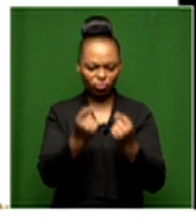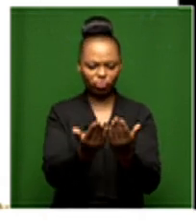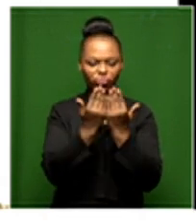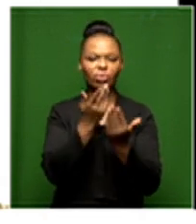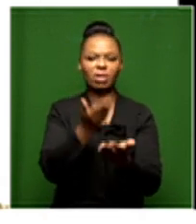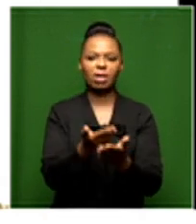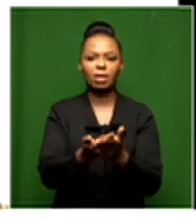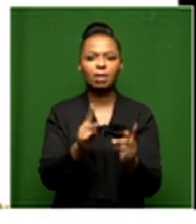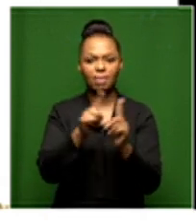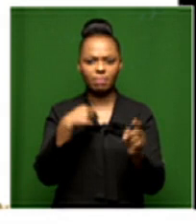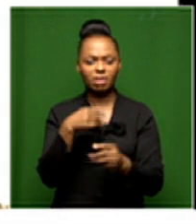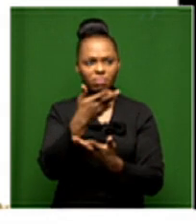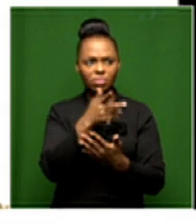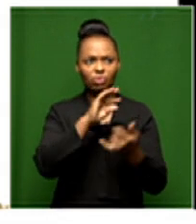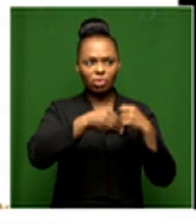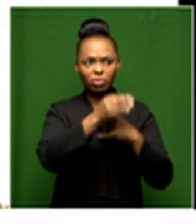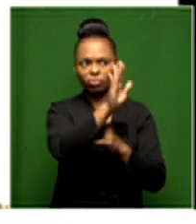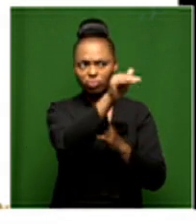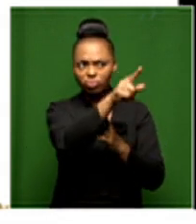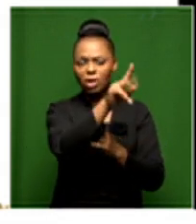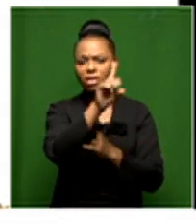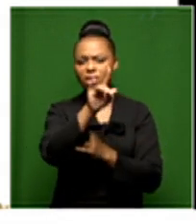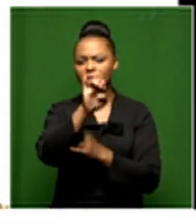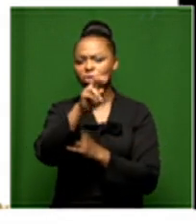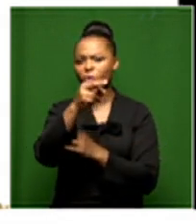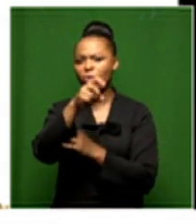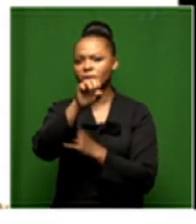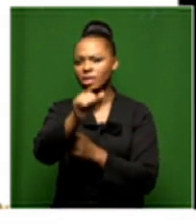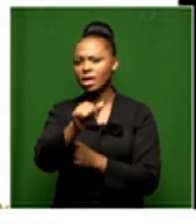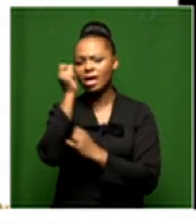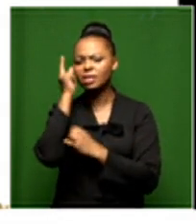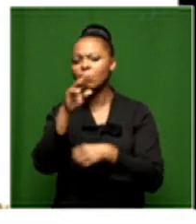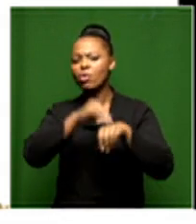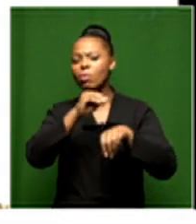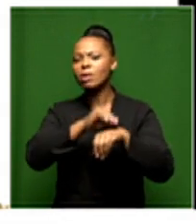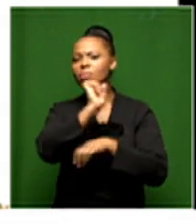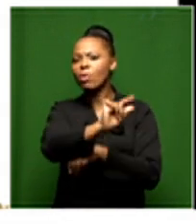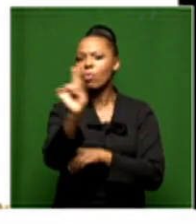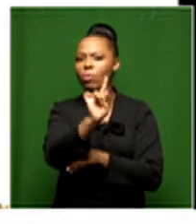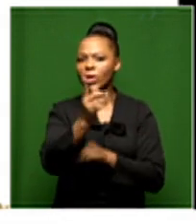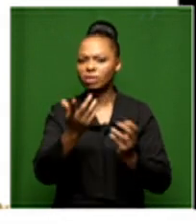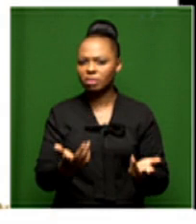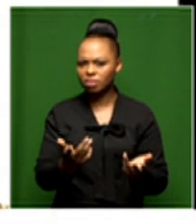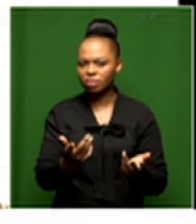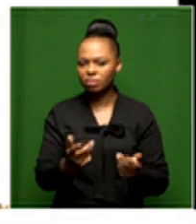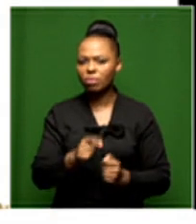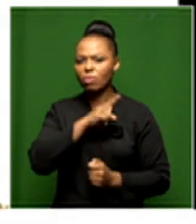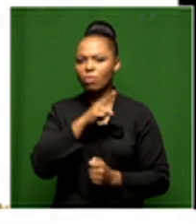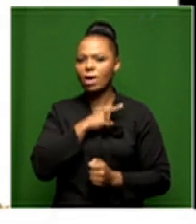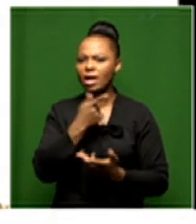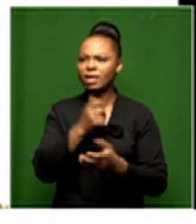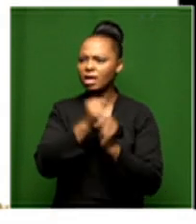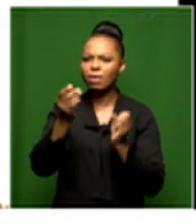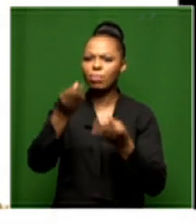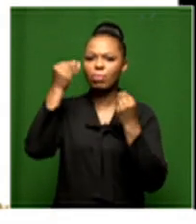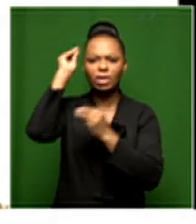up with the DENOSA to understand exactly what seems to be the problem in terms of getting information about